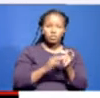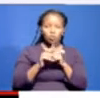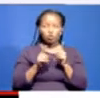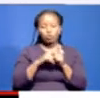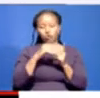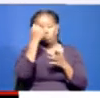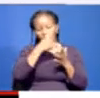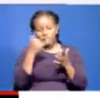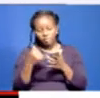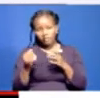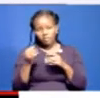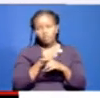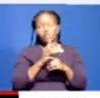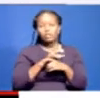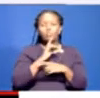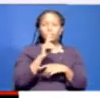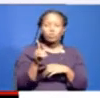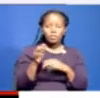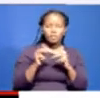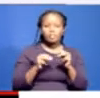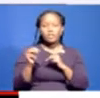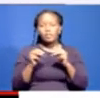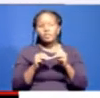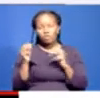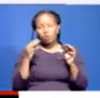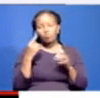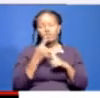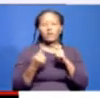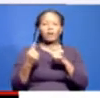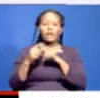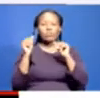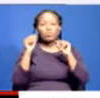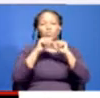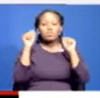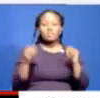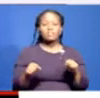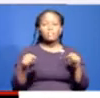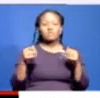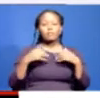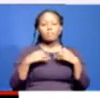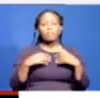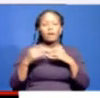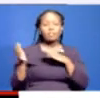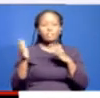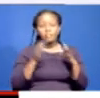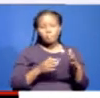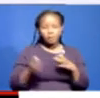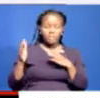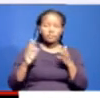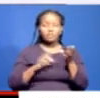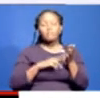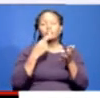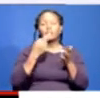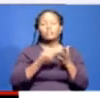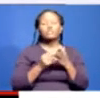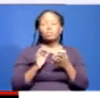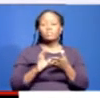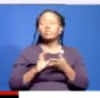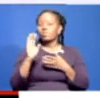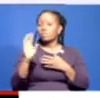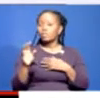maintenance of a land use system that will provide for land use planning resources allocation,